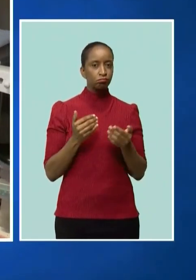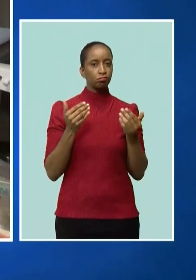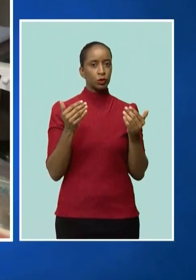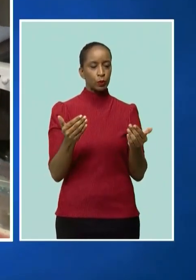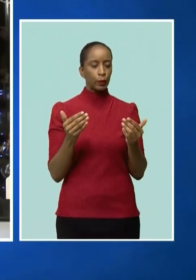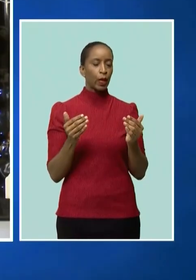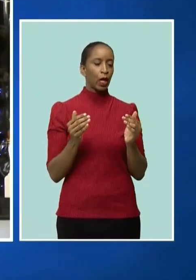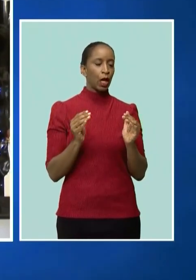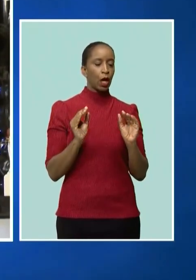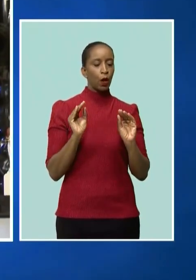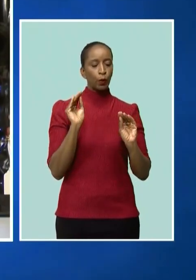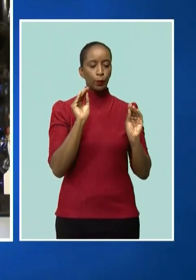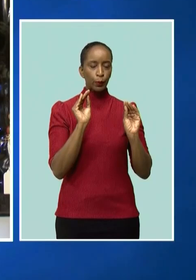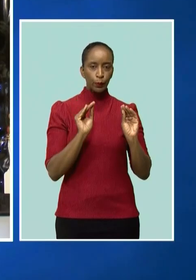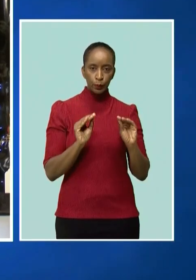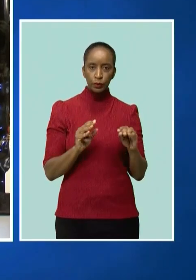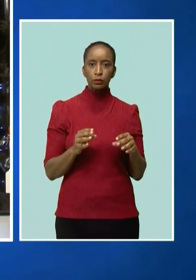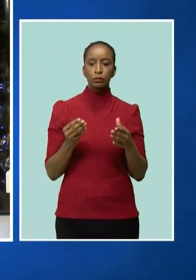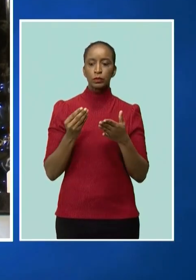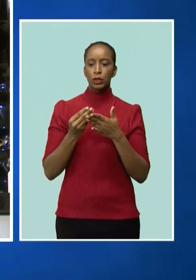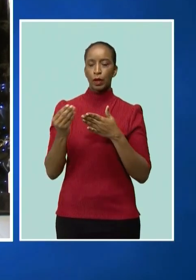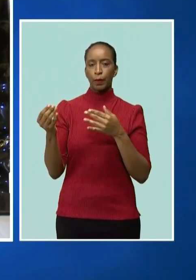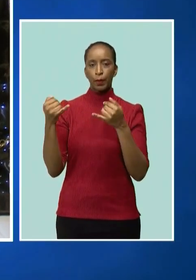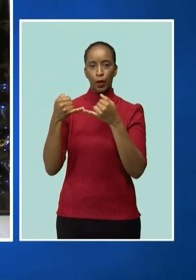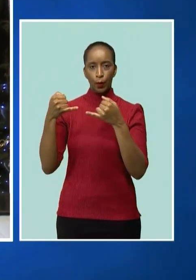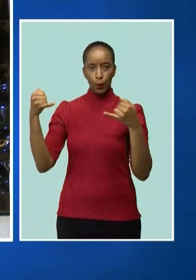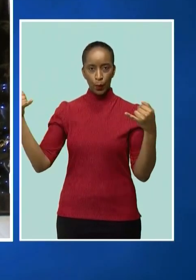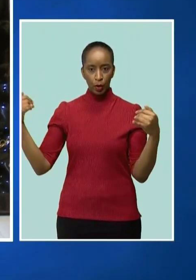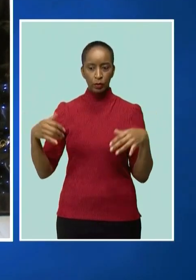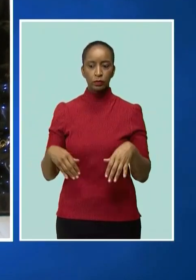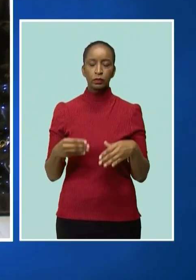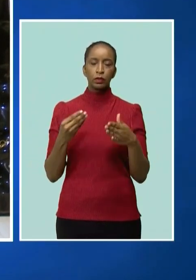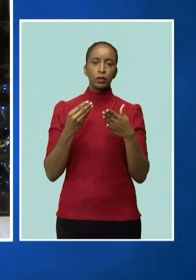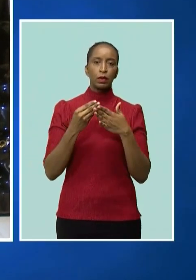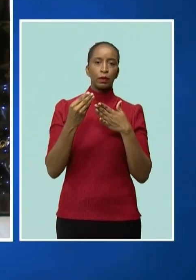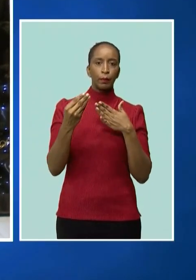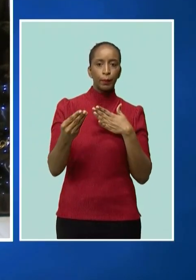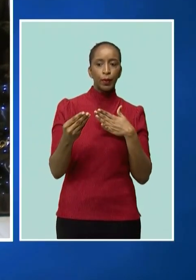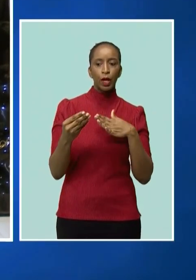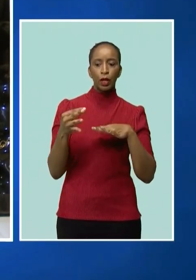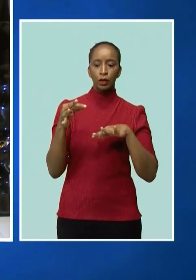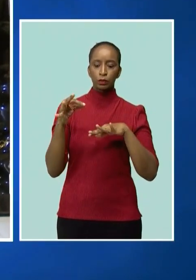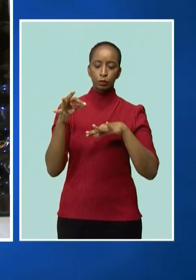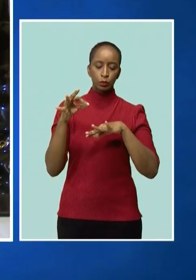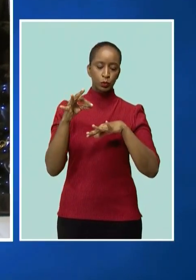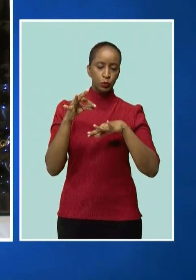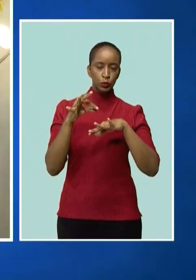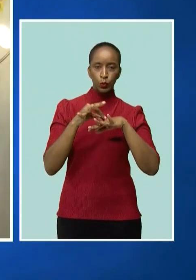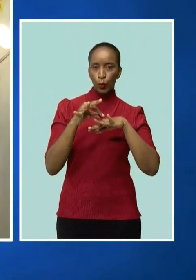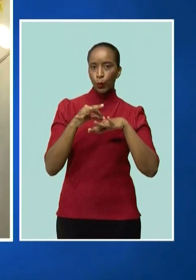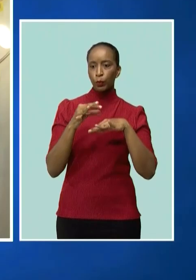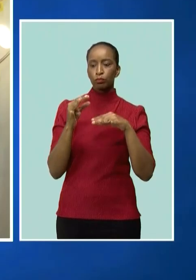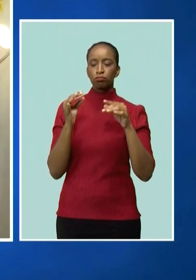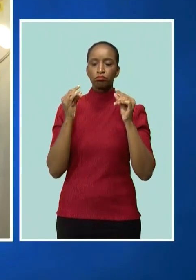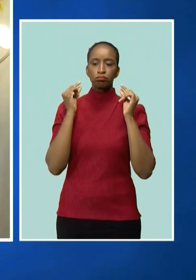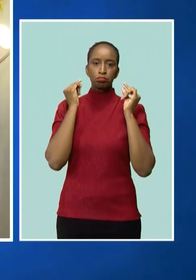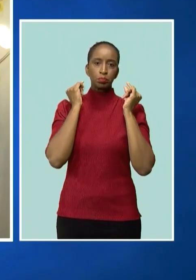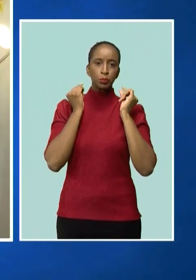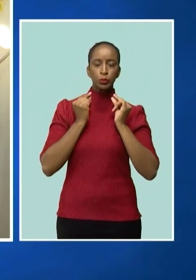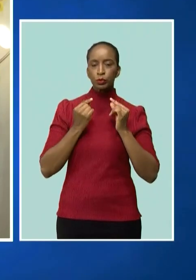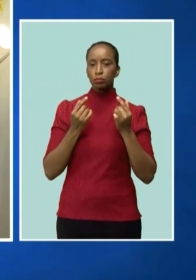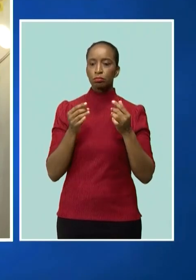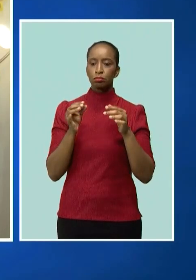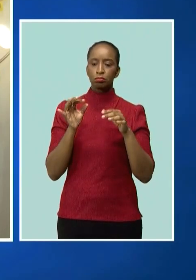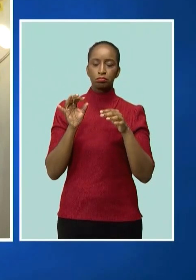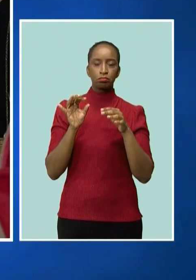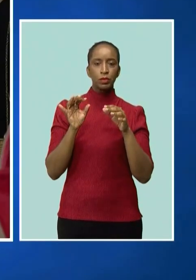not basically making the wire, but I buy the wire, buy the stone or buy the beads, and then I put it together to create a